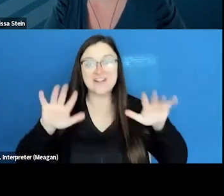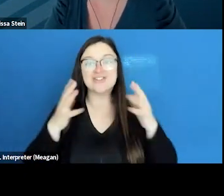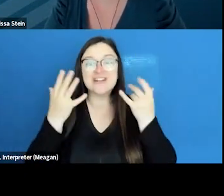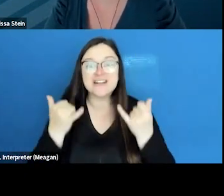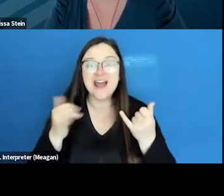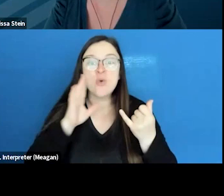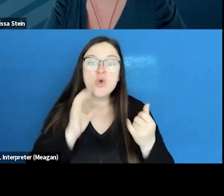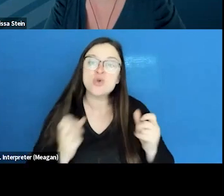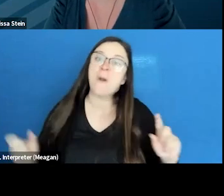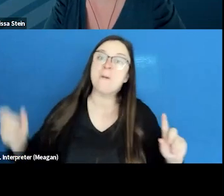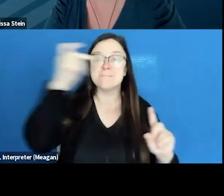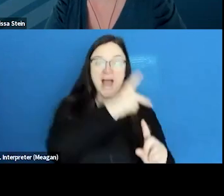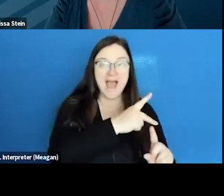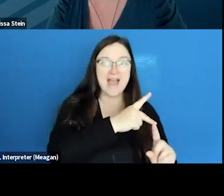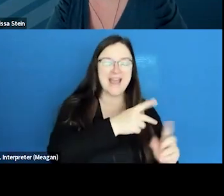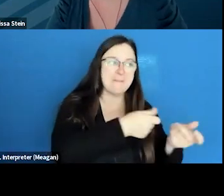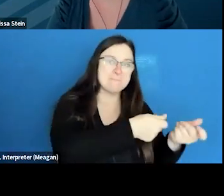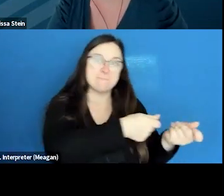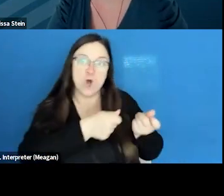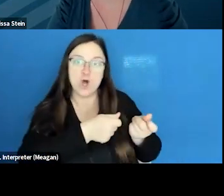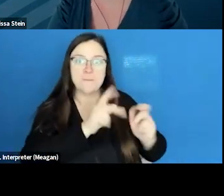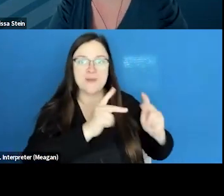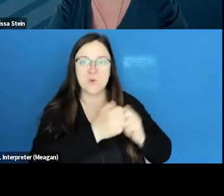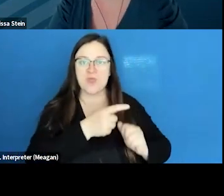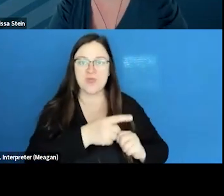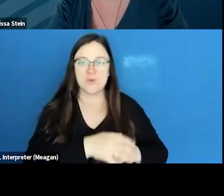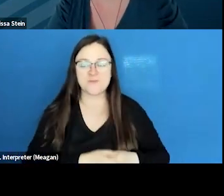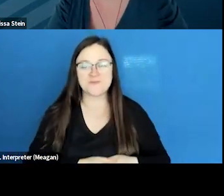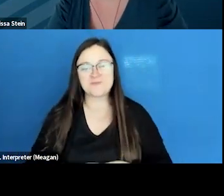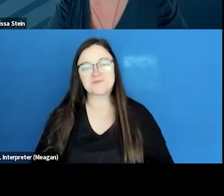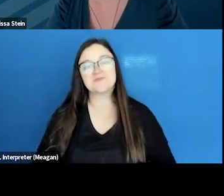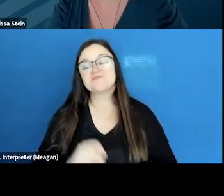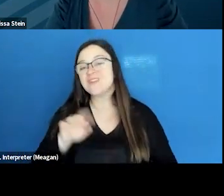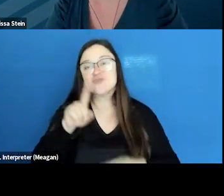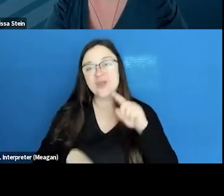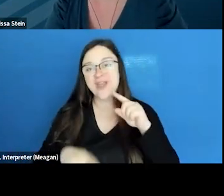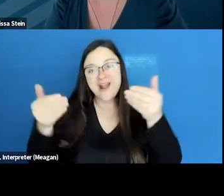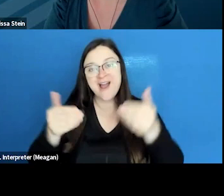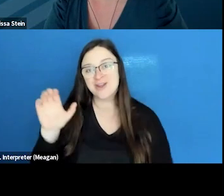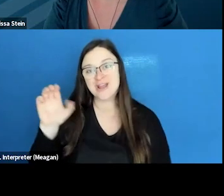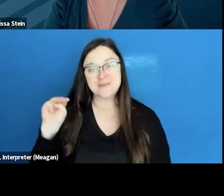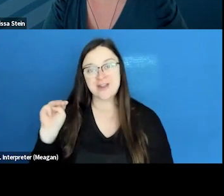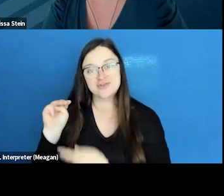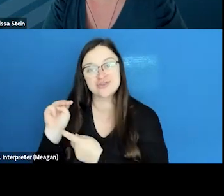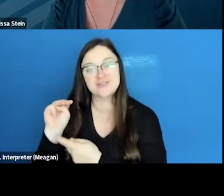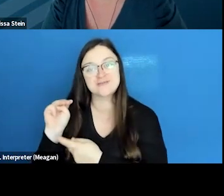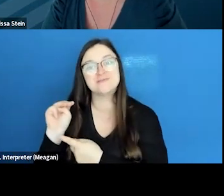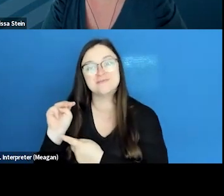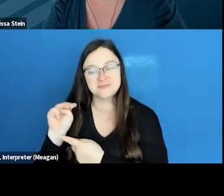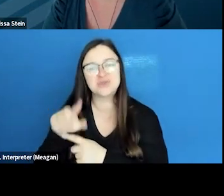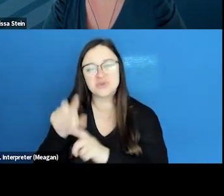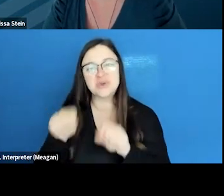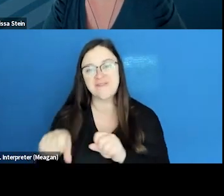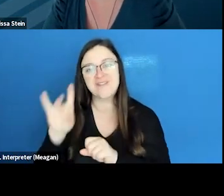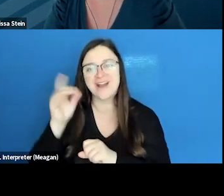back there and bring people forward. If you can't hire case managers, you could probably find